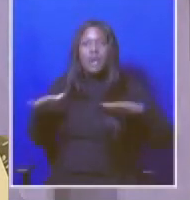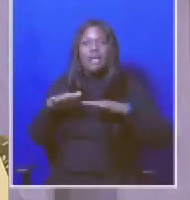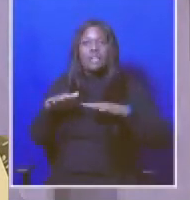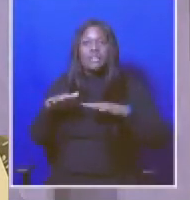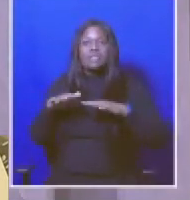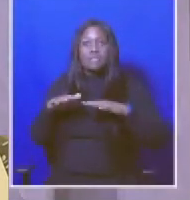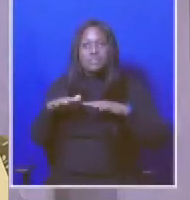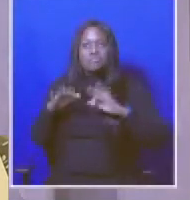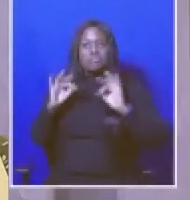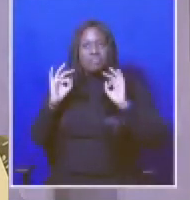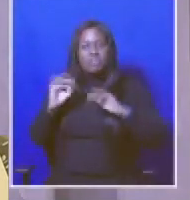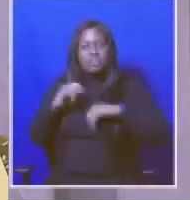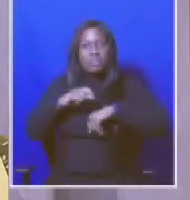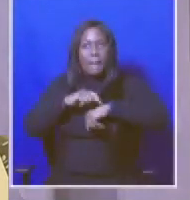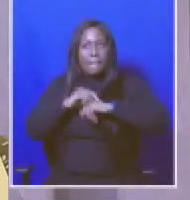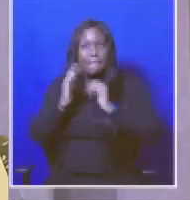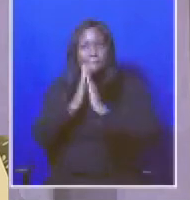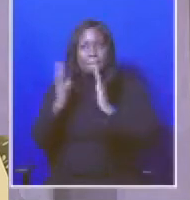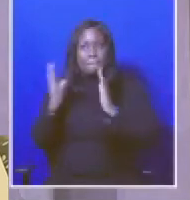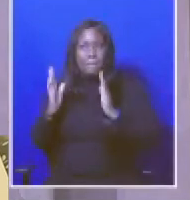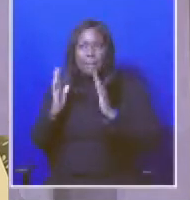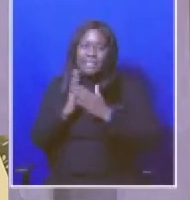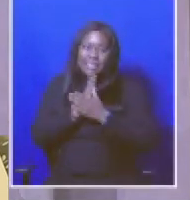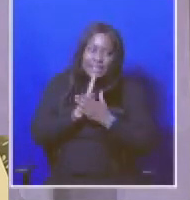as you say, can't wait forever.